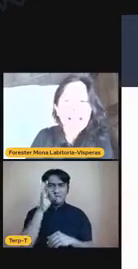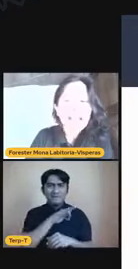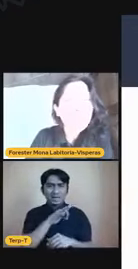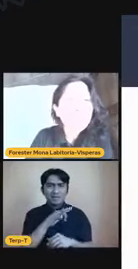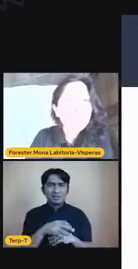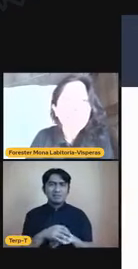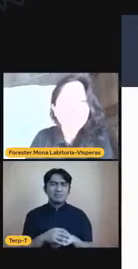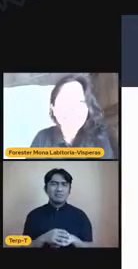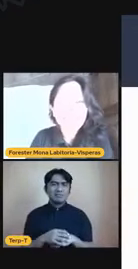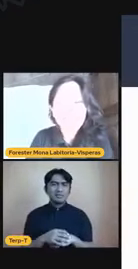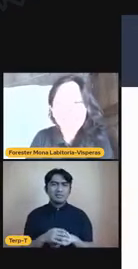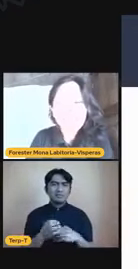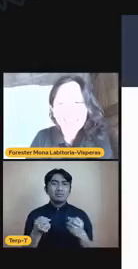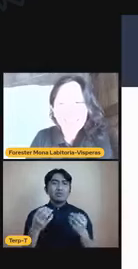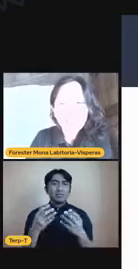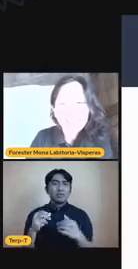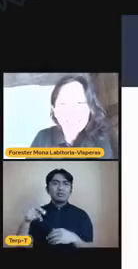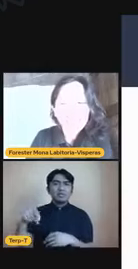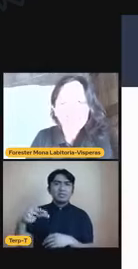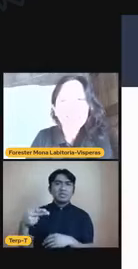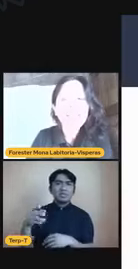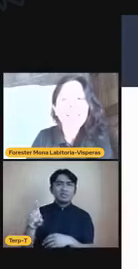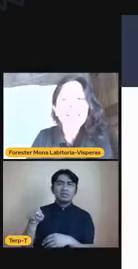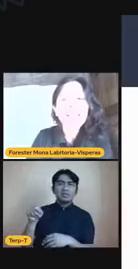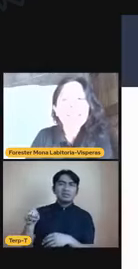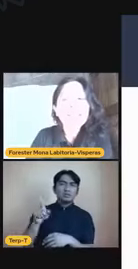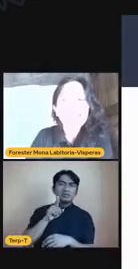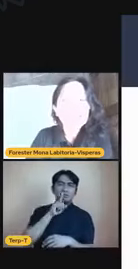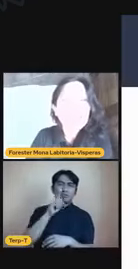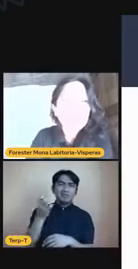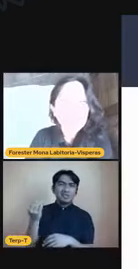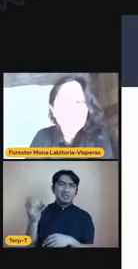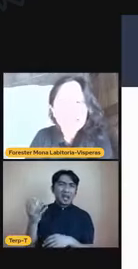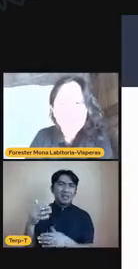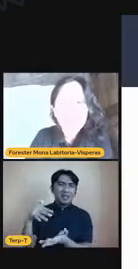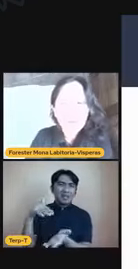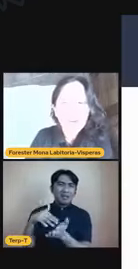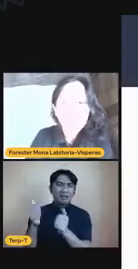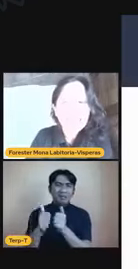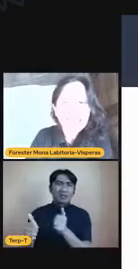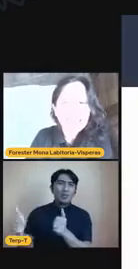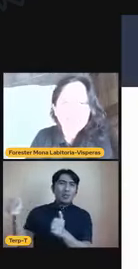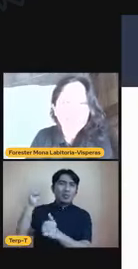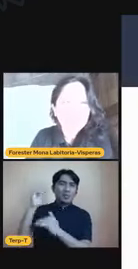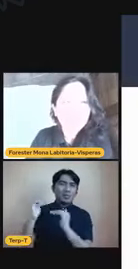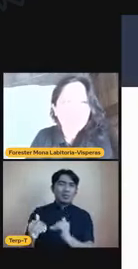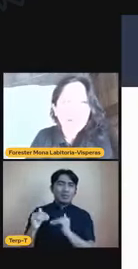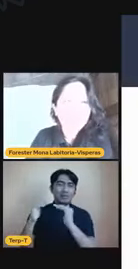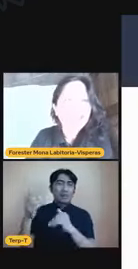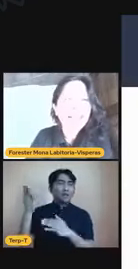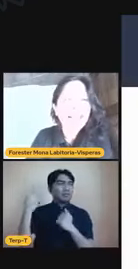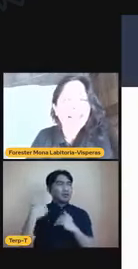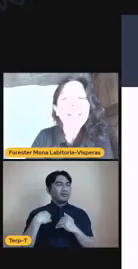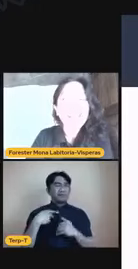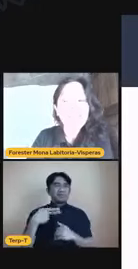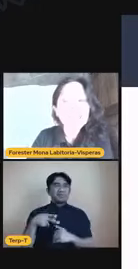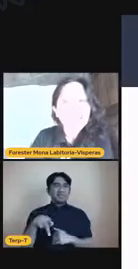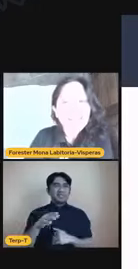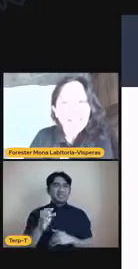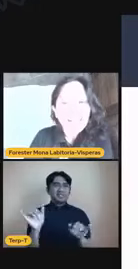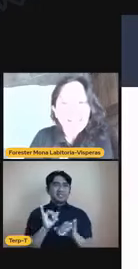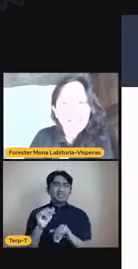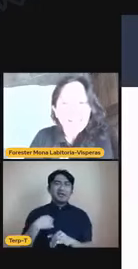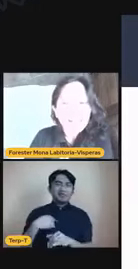her. Ang daming PhDs ni madam. Kaya mag-PhD din po ako. Baka sakaling gumanon pa ako.